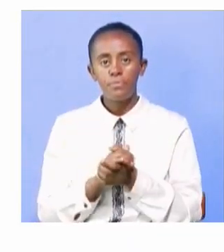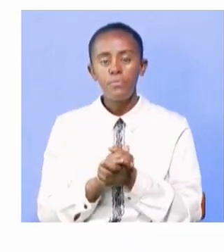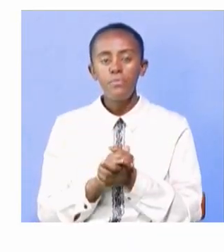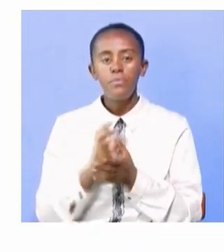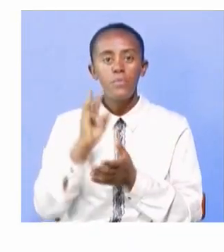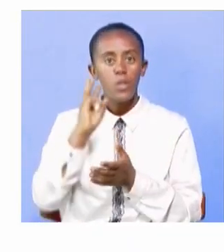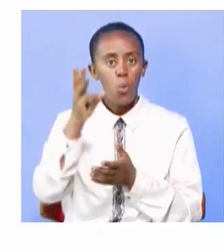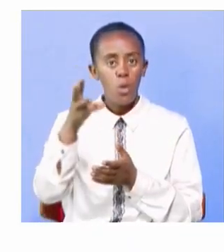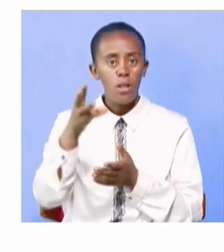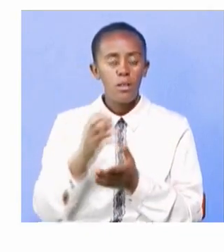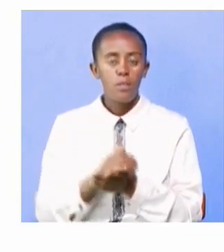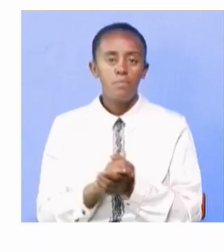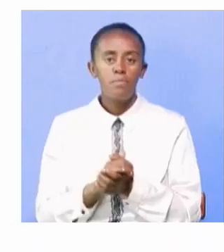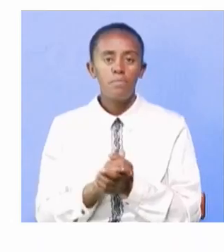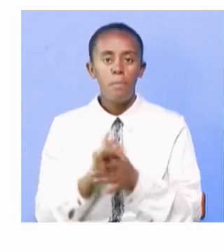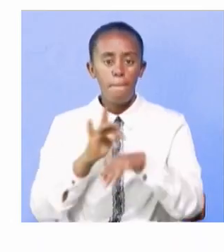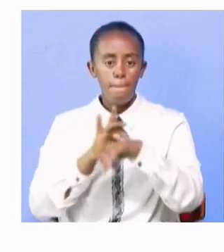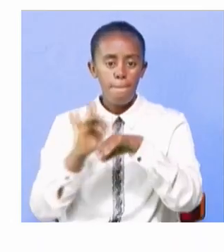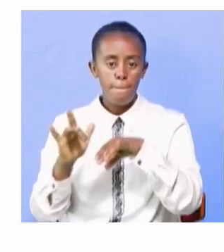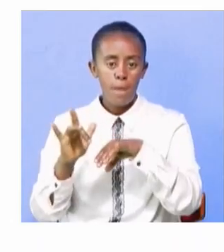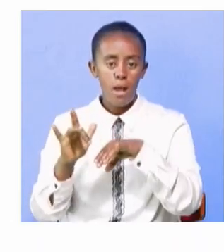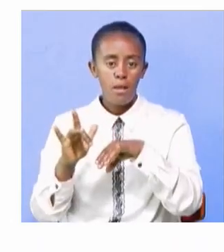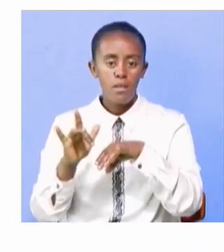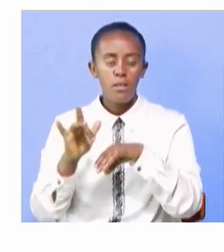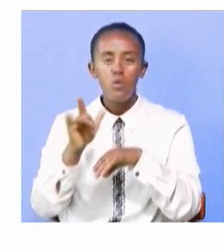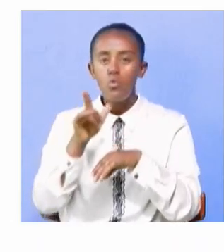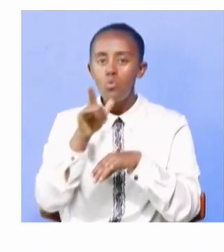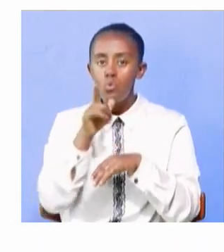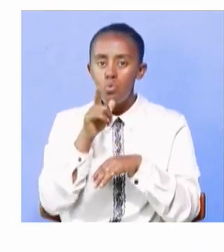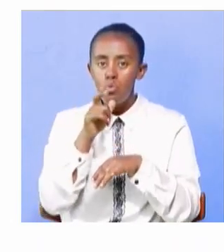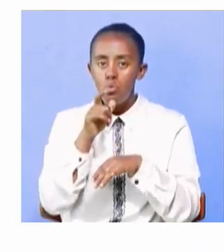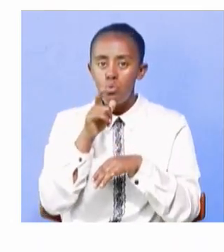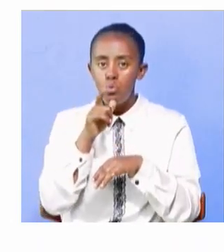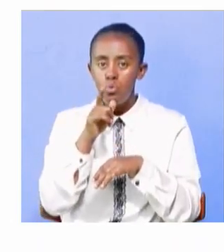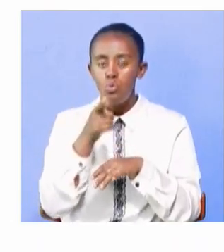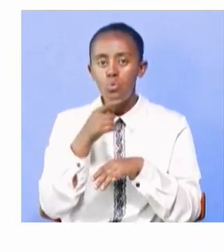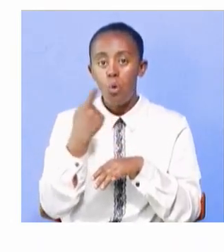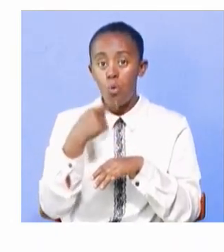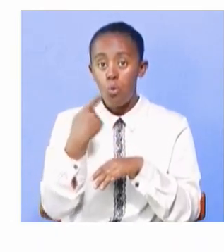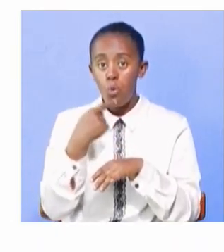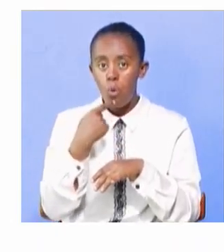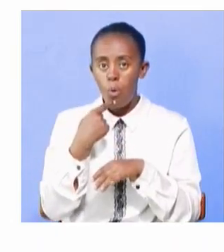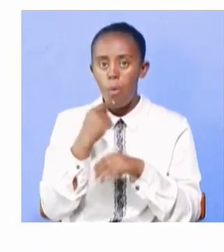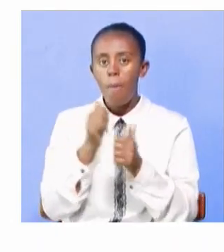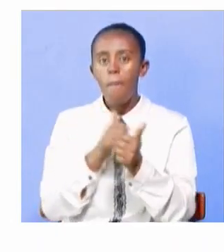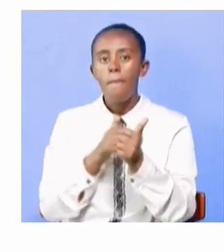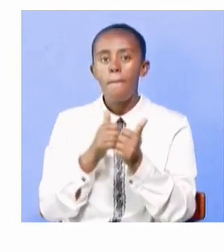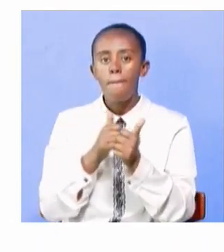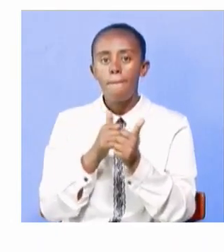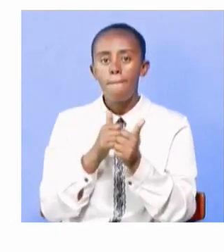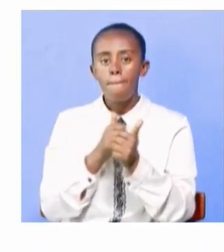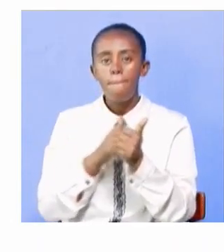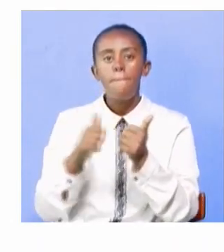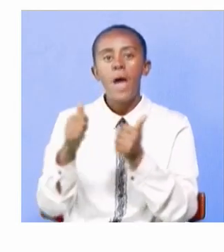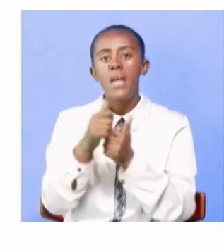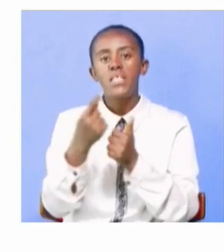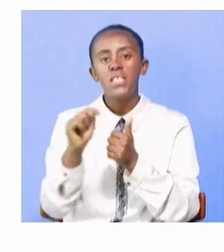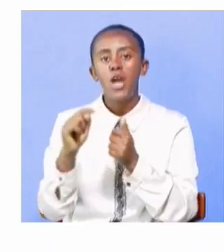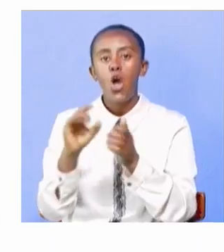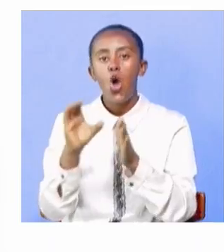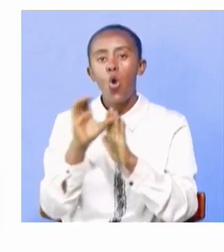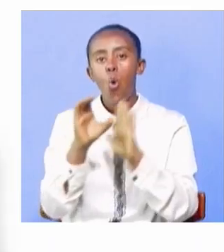will blank who passes the course.